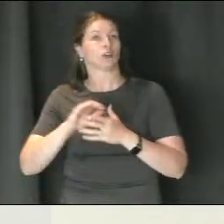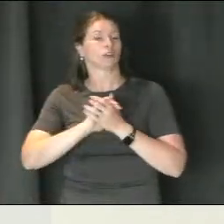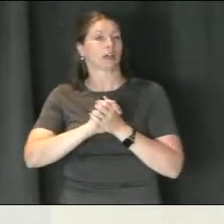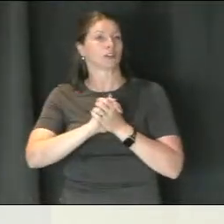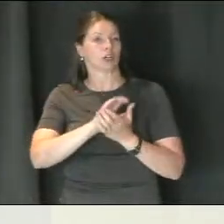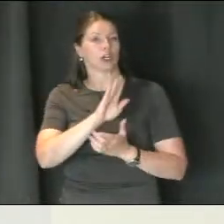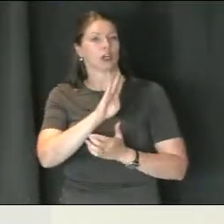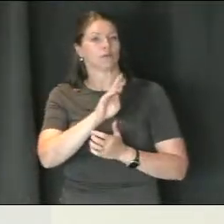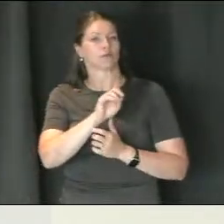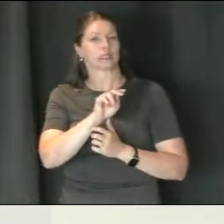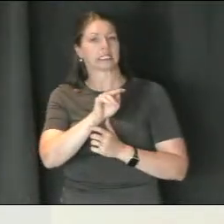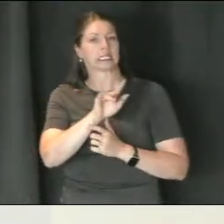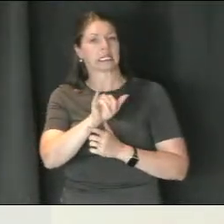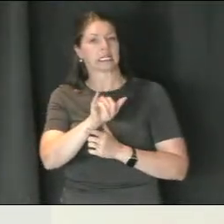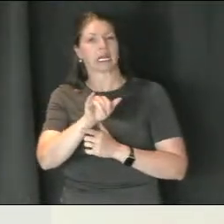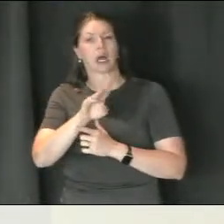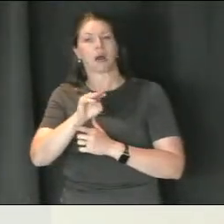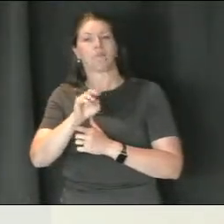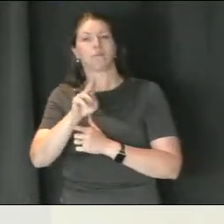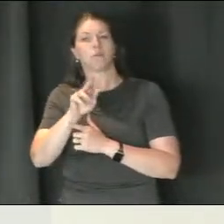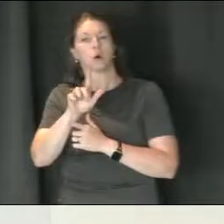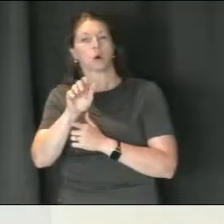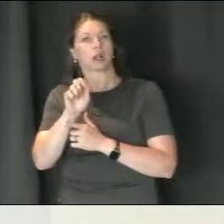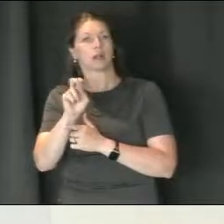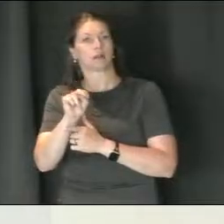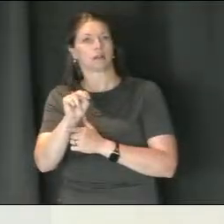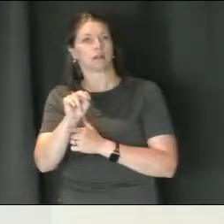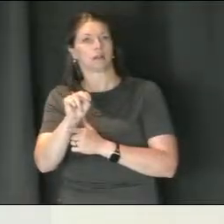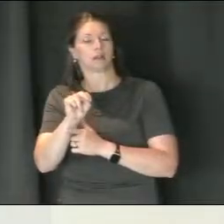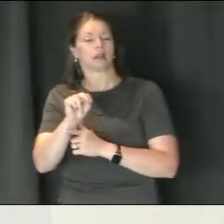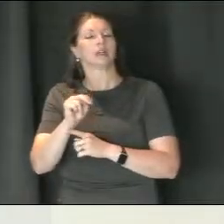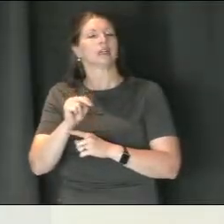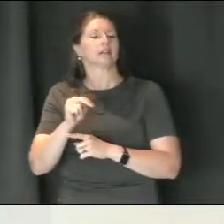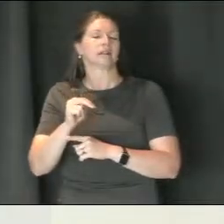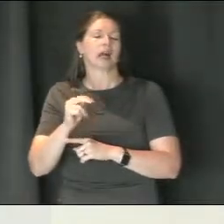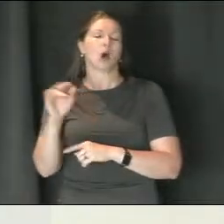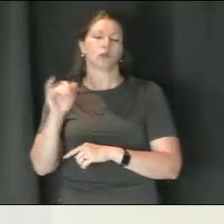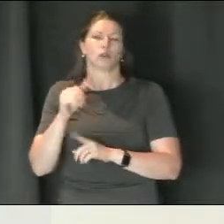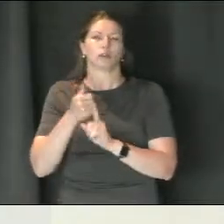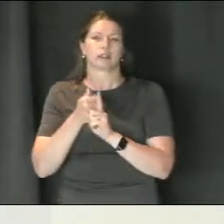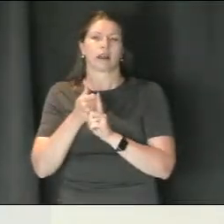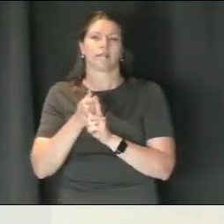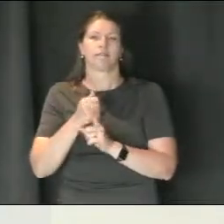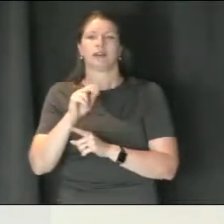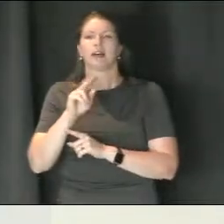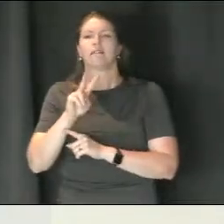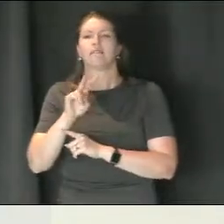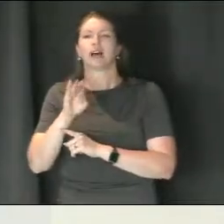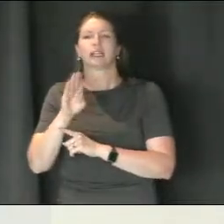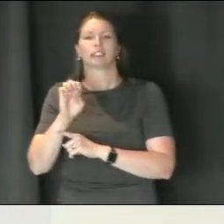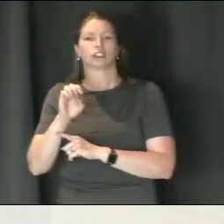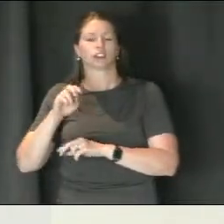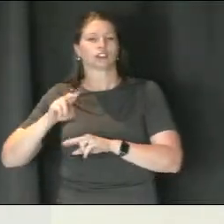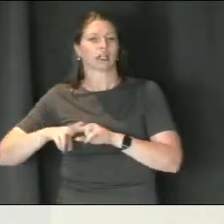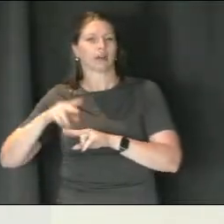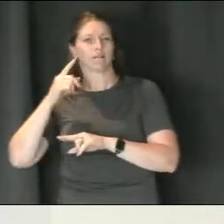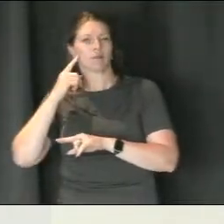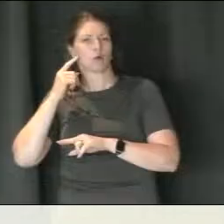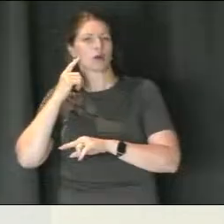who is our nominator, and Brittany is my vice chair on the Buildings Accessibility Advisory Board. We're glad you could be